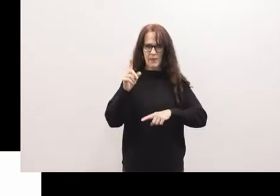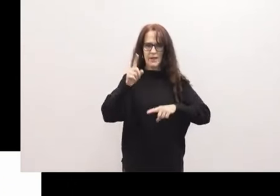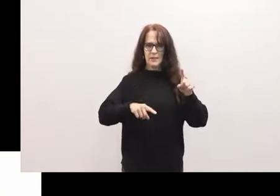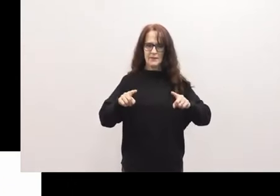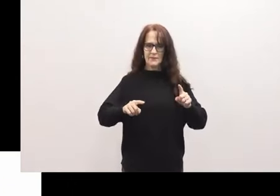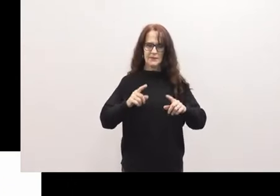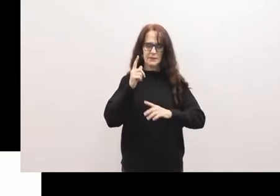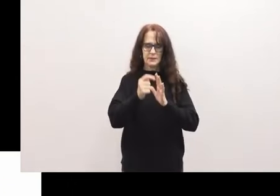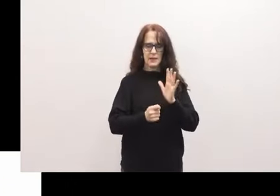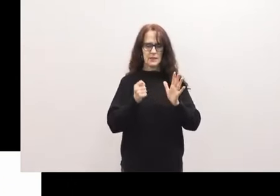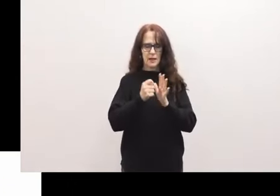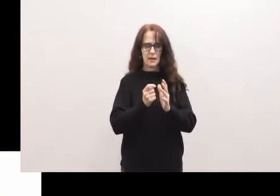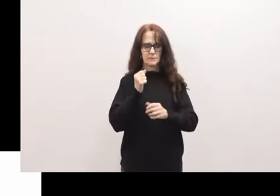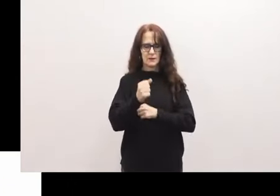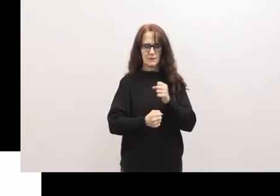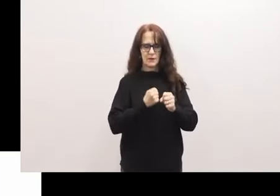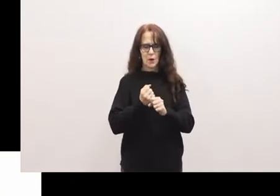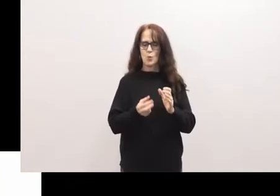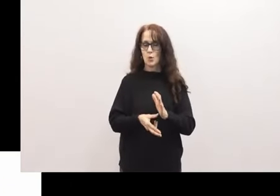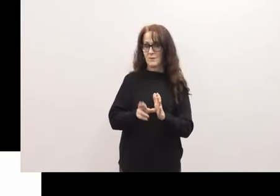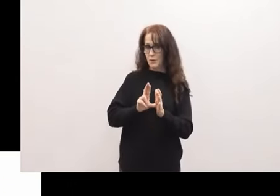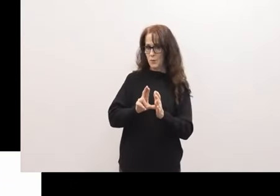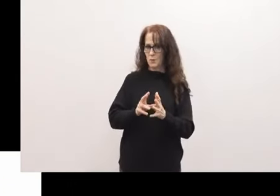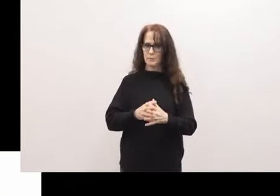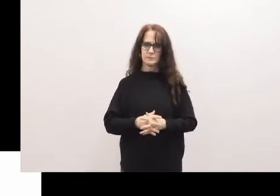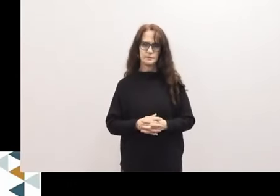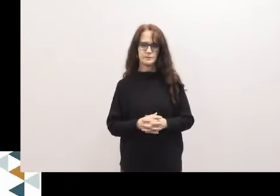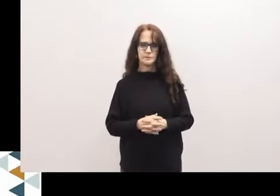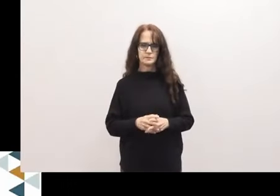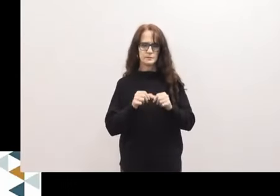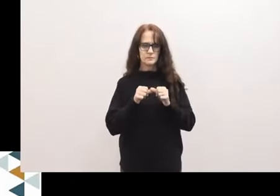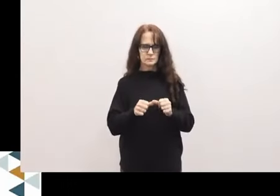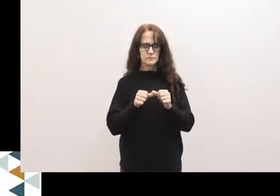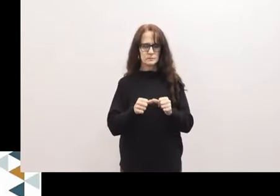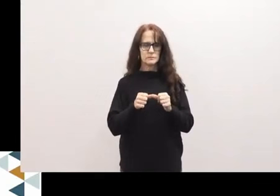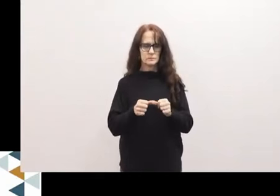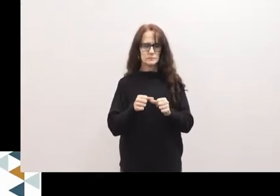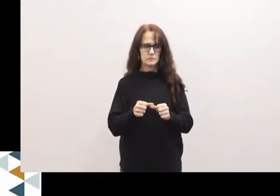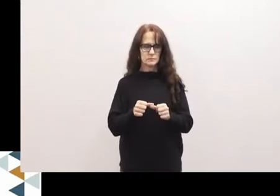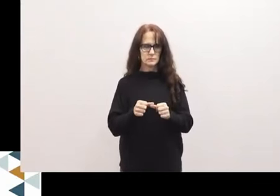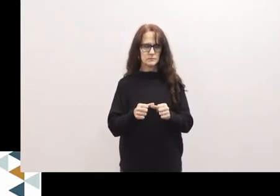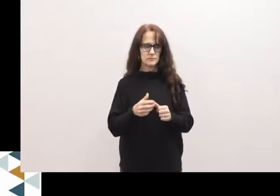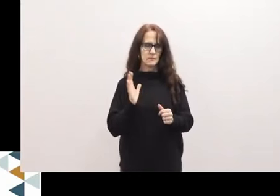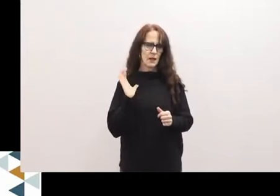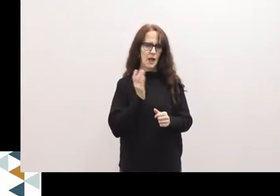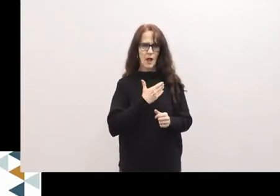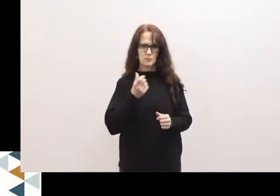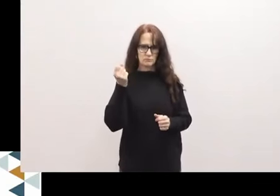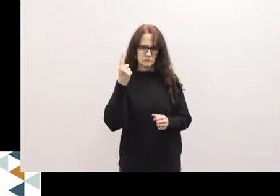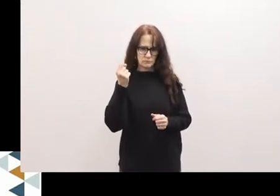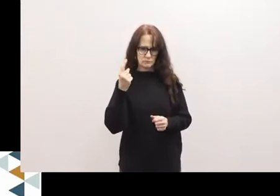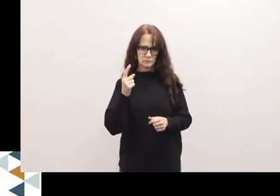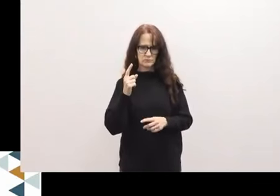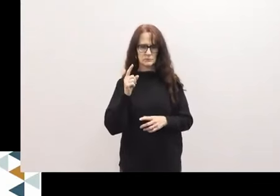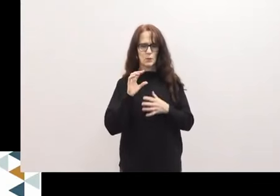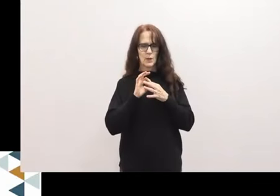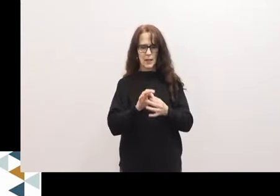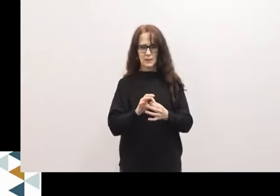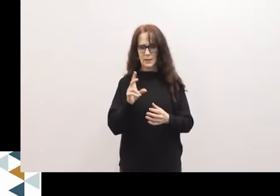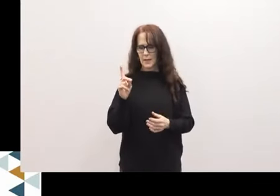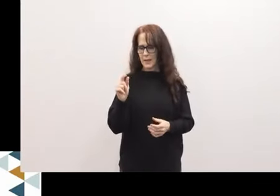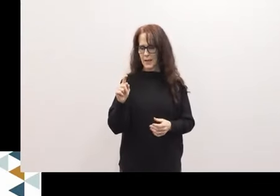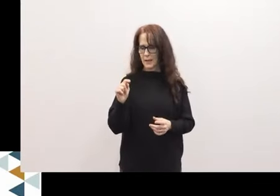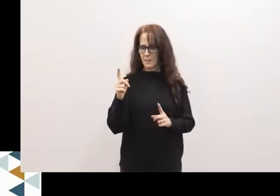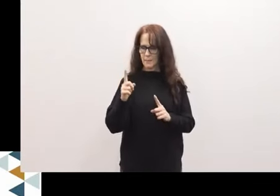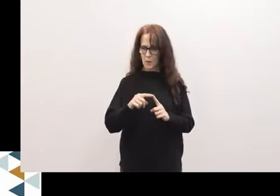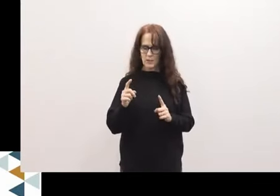of the year that we're reviewing data. So that is our continuing our understanding around these data points.